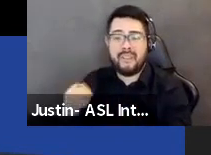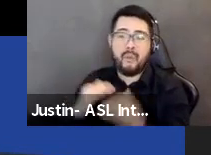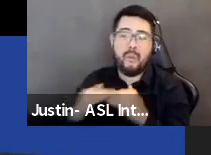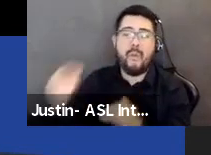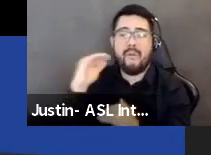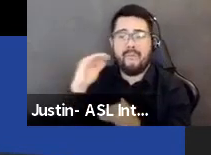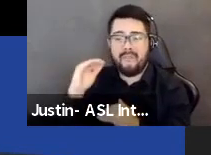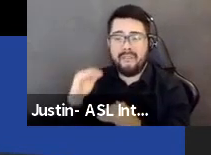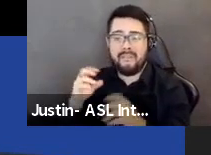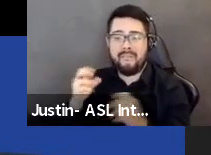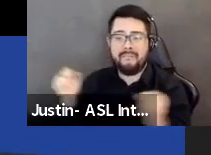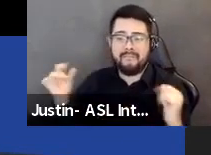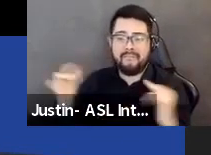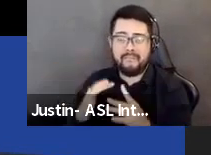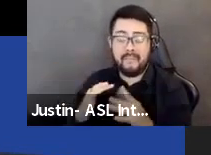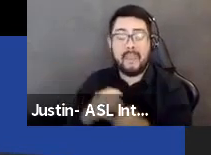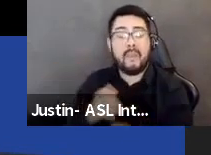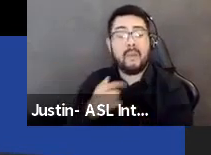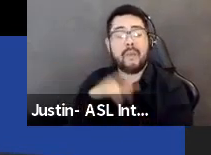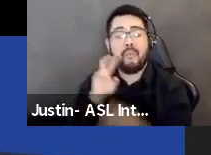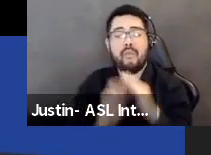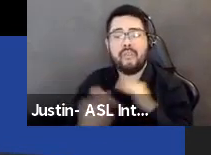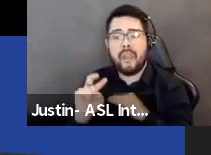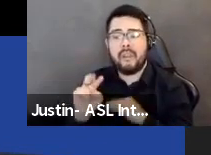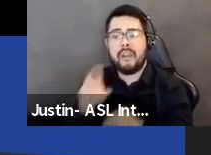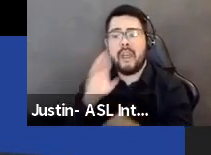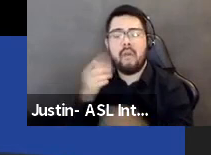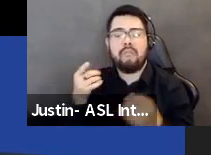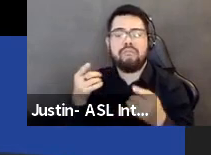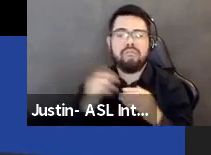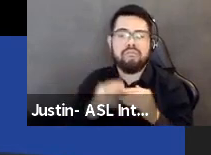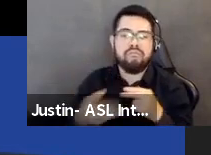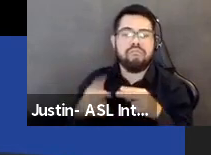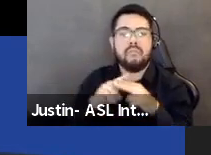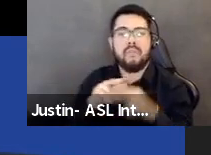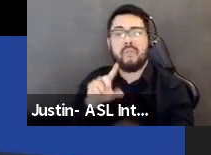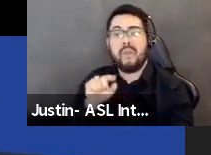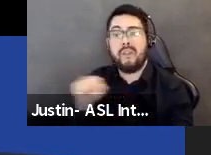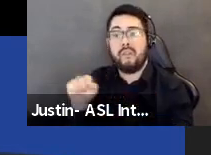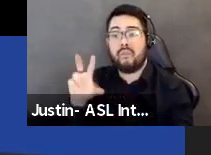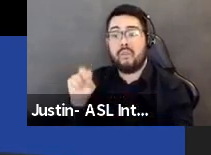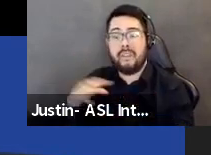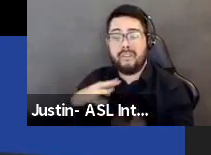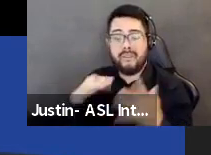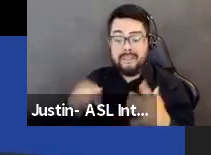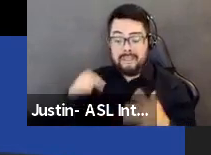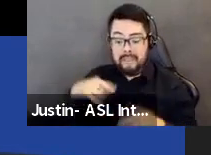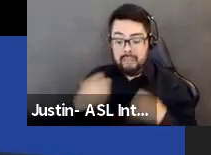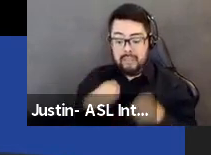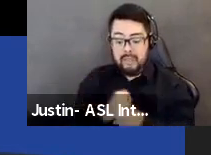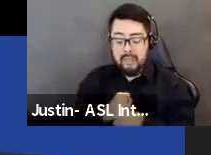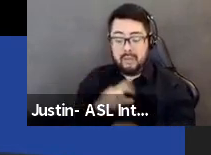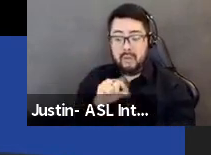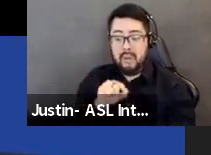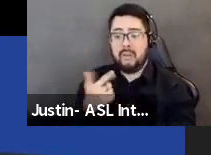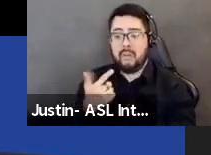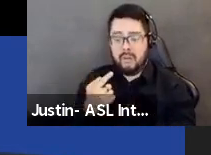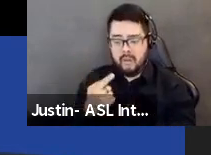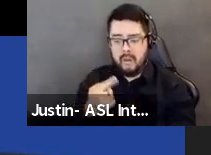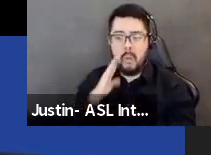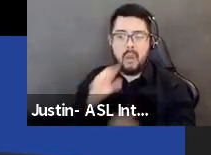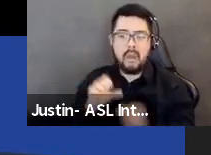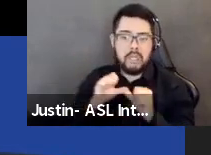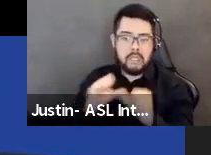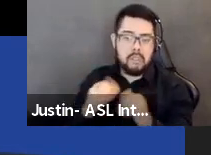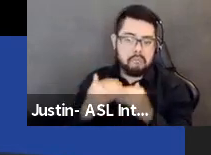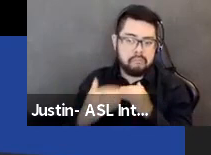school population is projected to grow by 20 to 30 students this upcoming year and will continue beyond school year twenty twenty